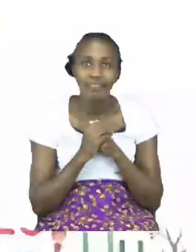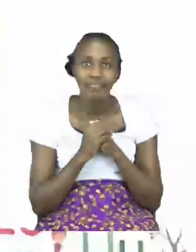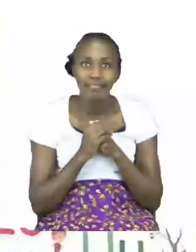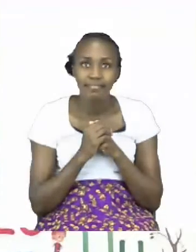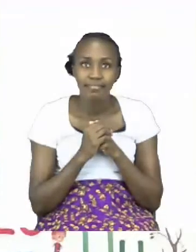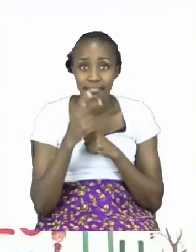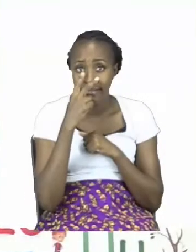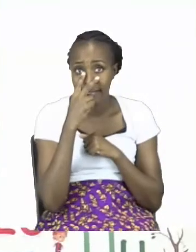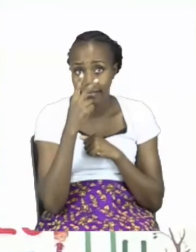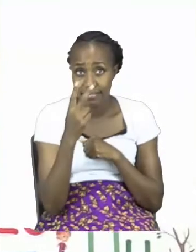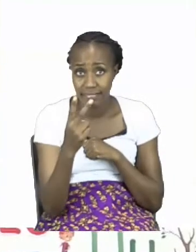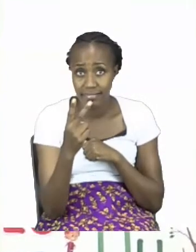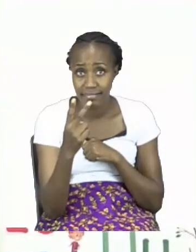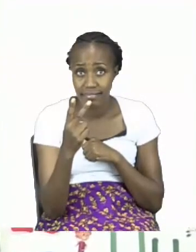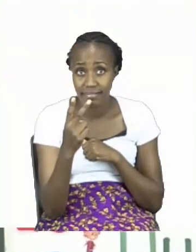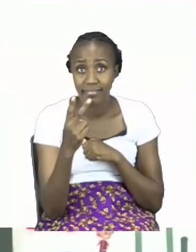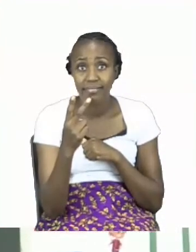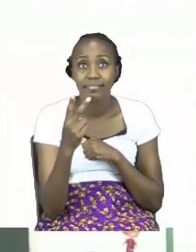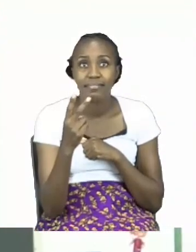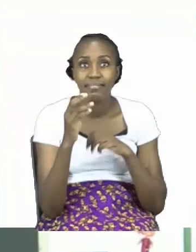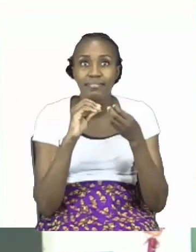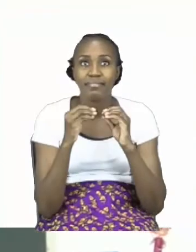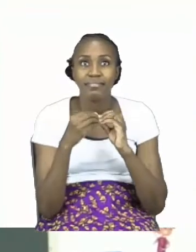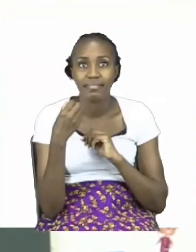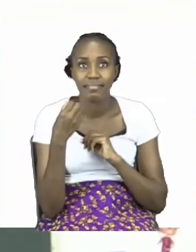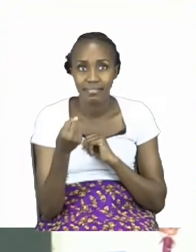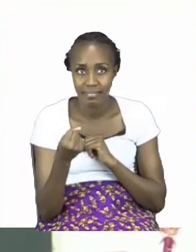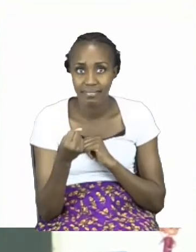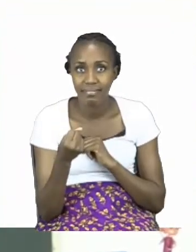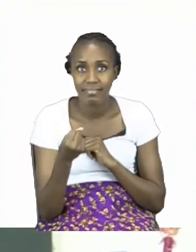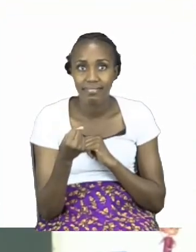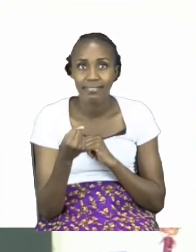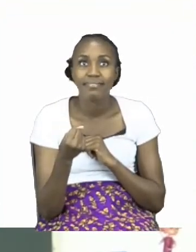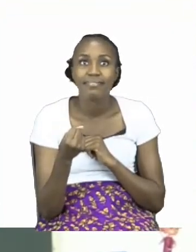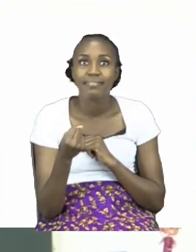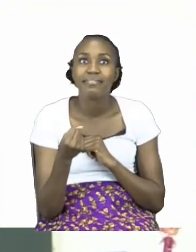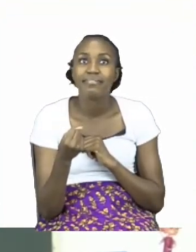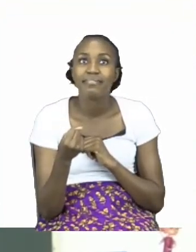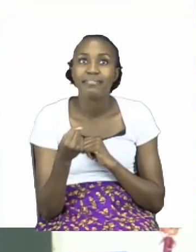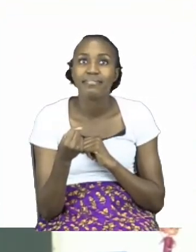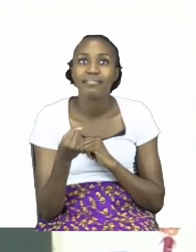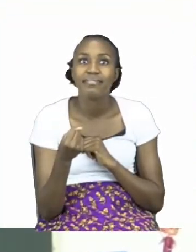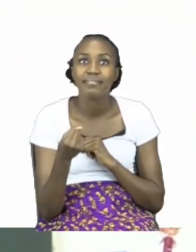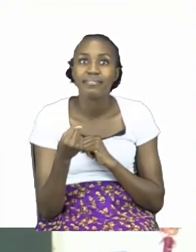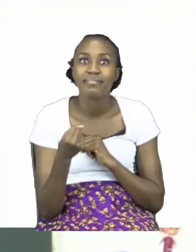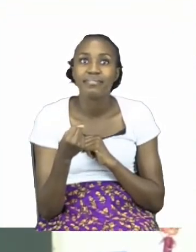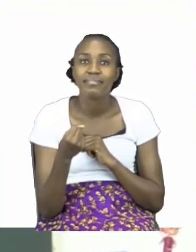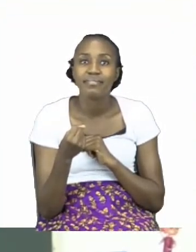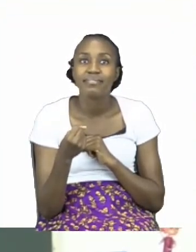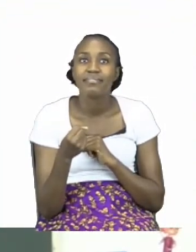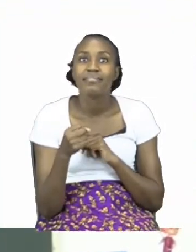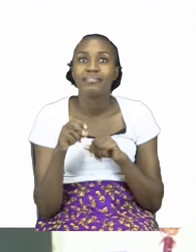as you can see, I have my numbers just like you on the board, except for this one now, we are going to have our